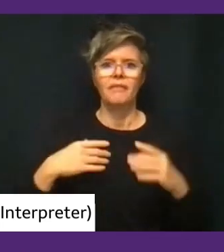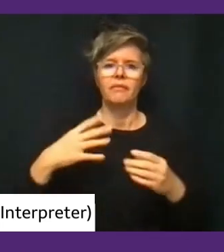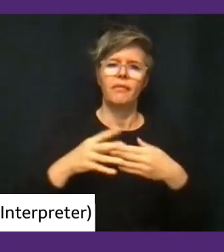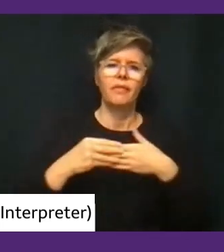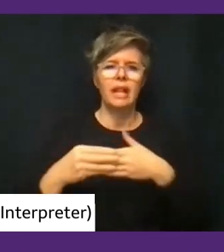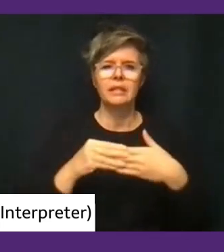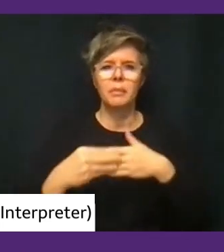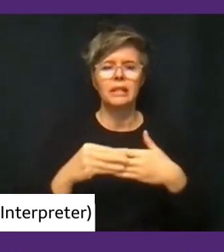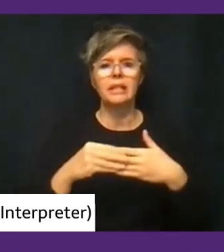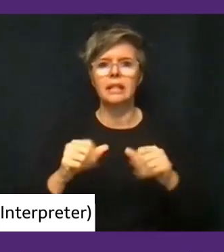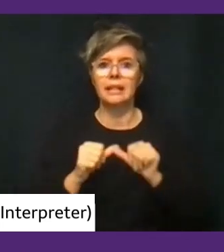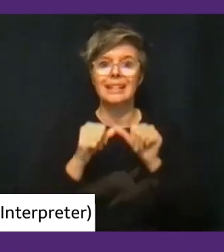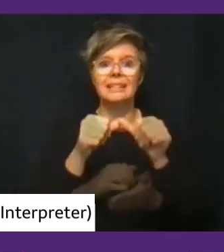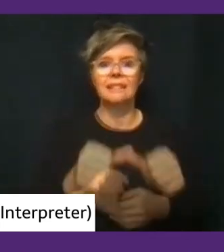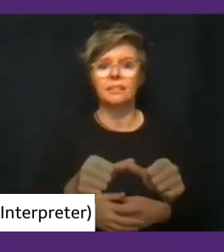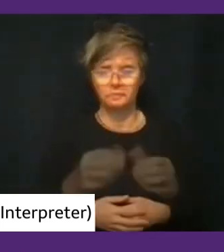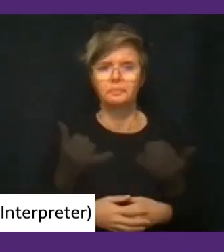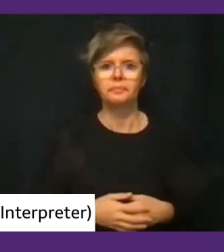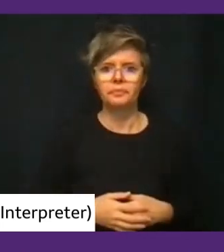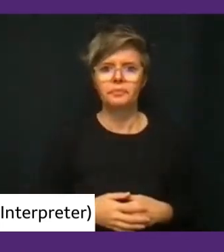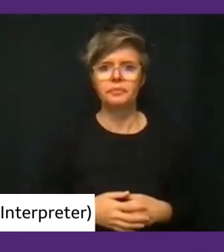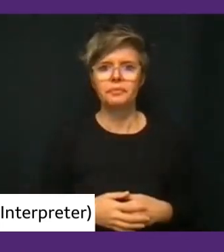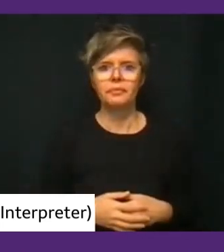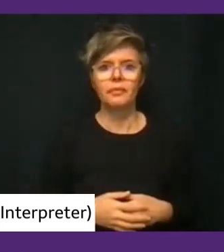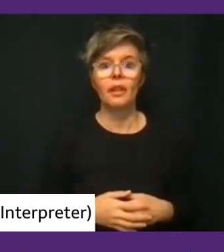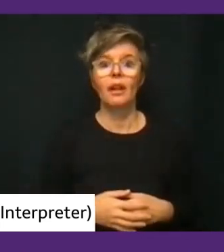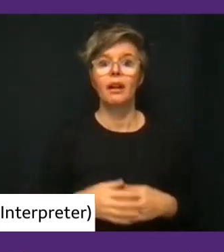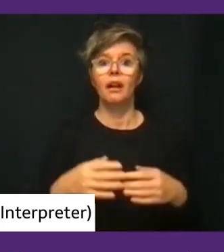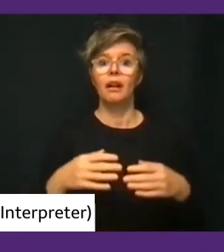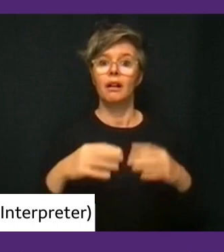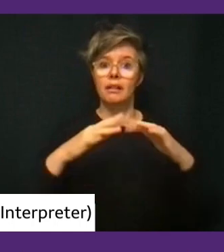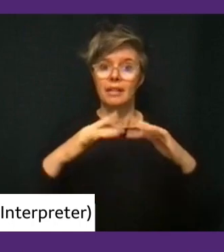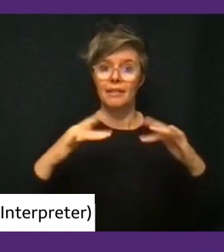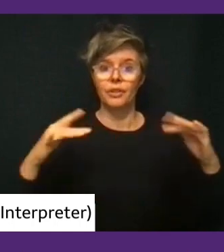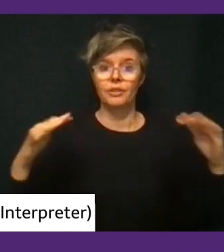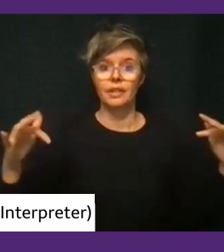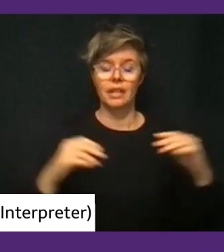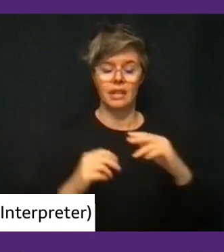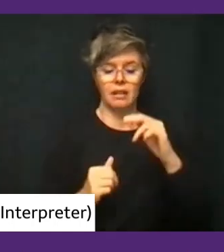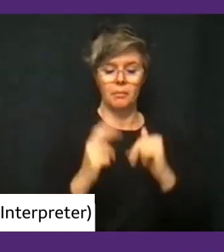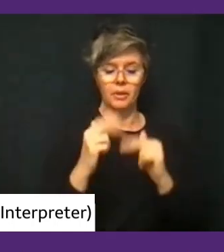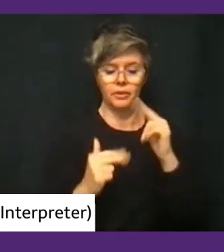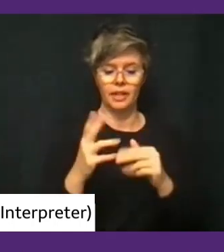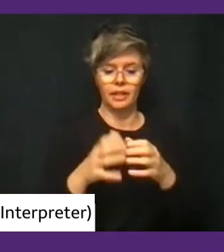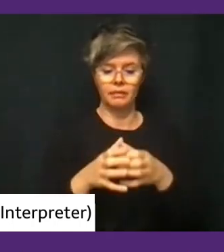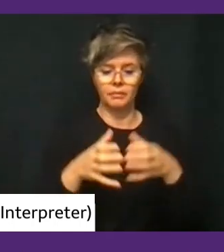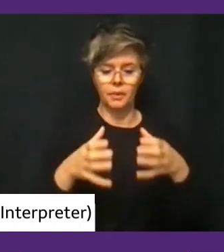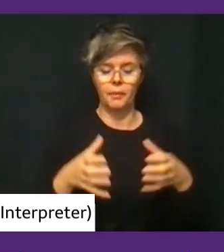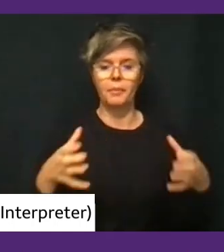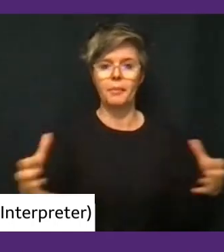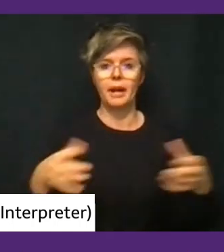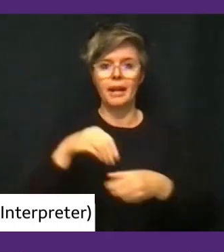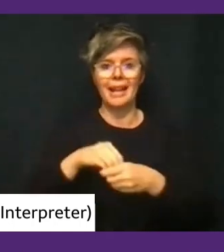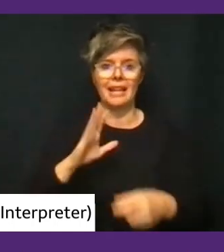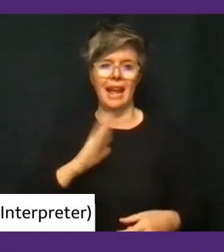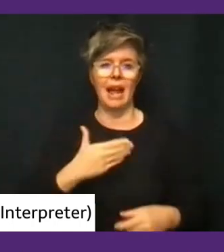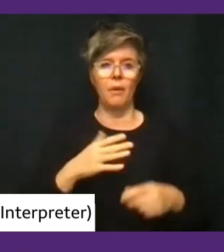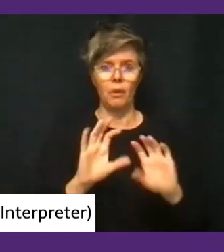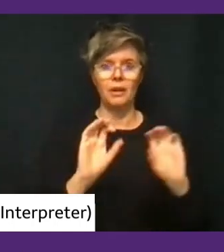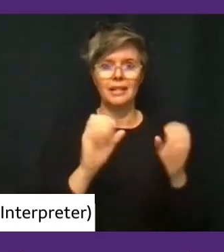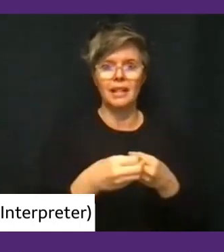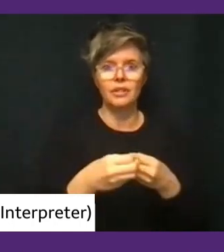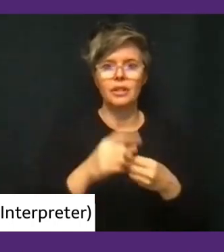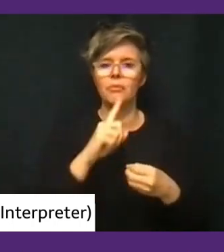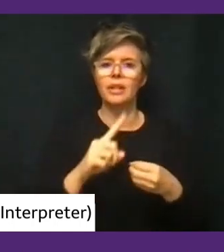even though the pandemic is at a different stage. Building the diversity within our own organizations breeds better accessibility along the way.